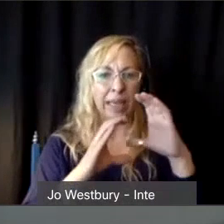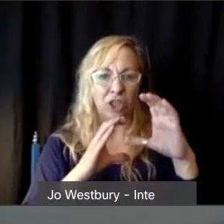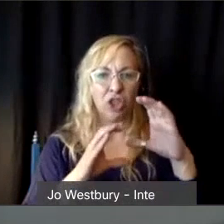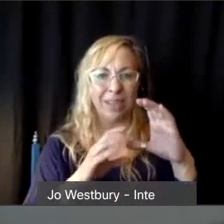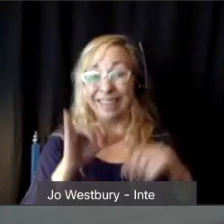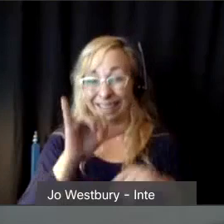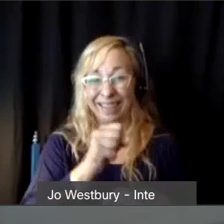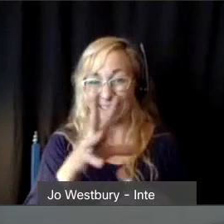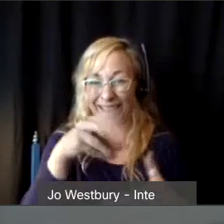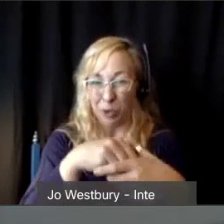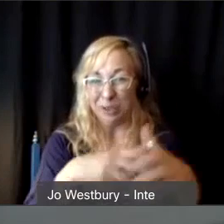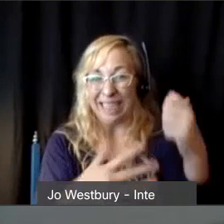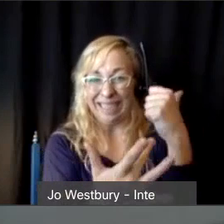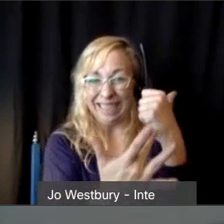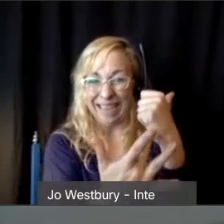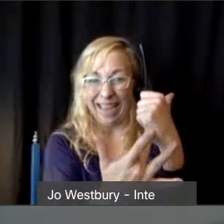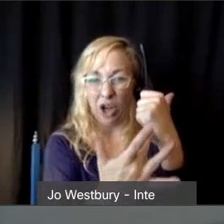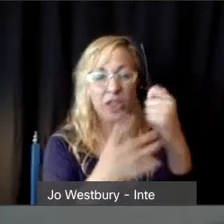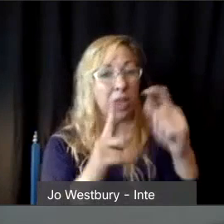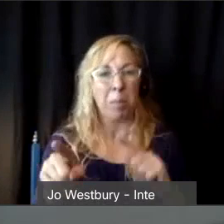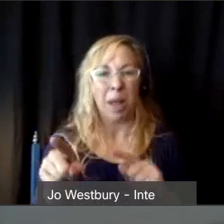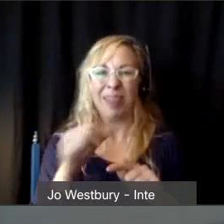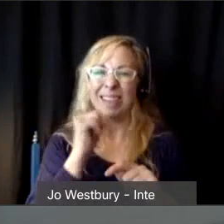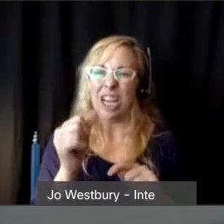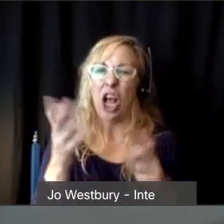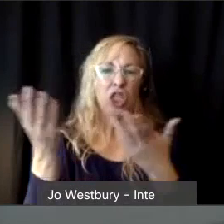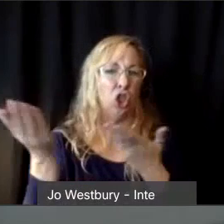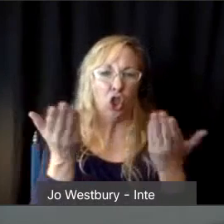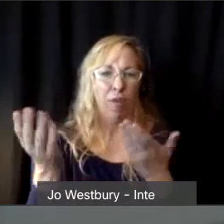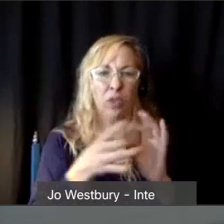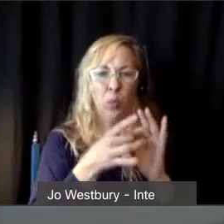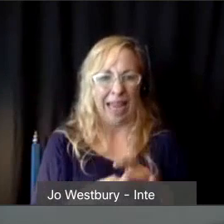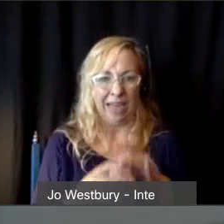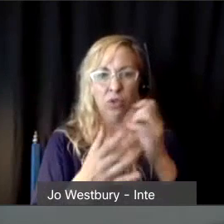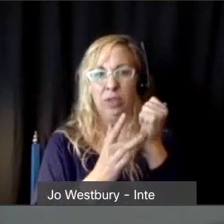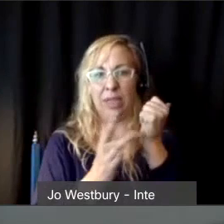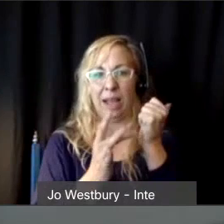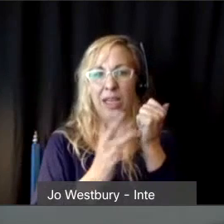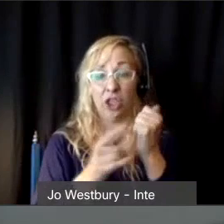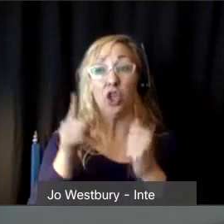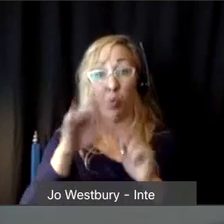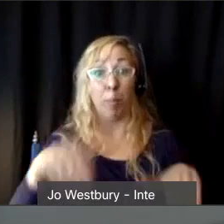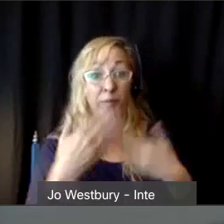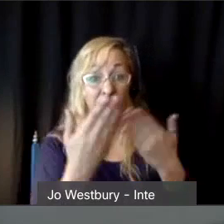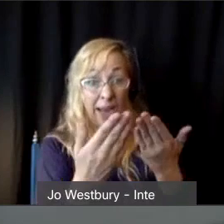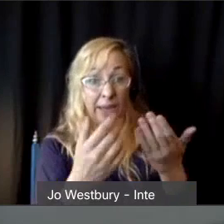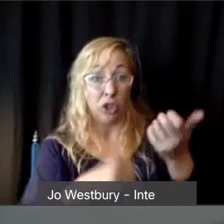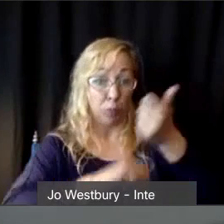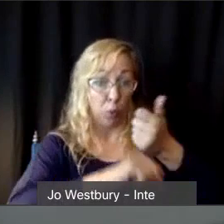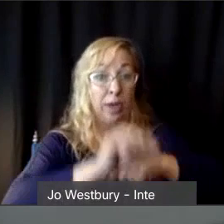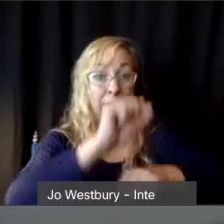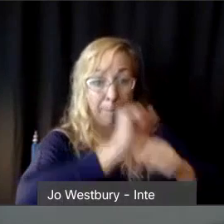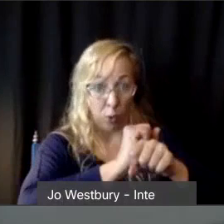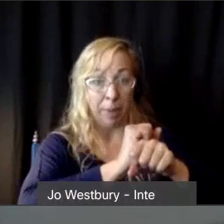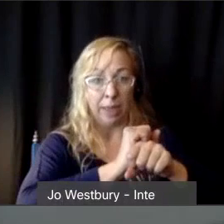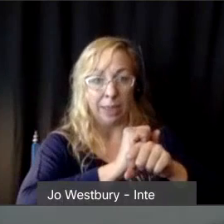not a technology service. The service is the supported employment. So no, you would not have to be a technology provider